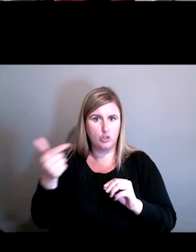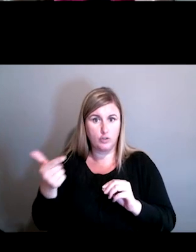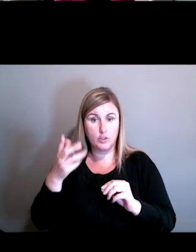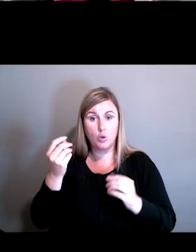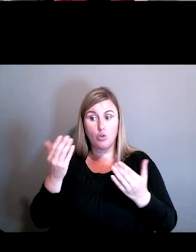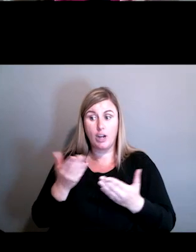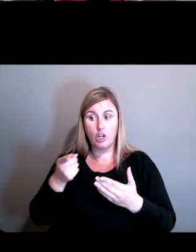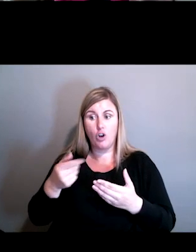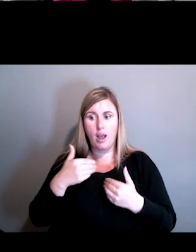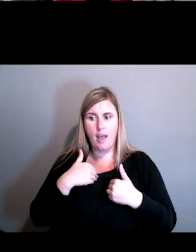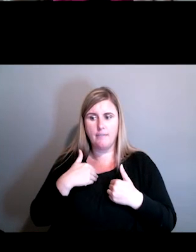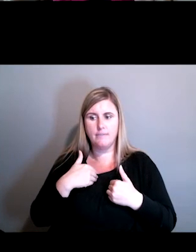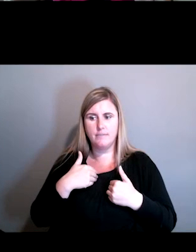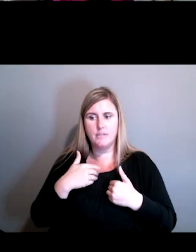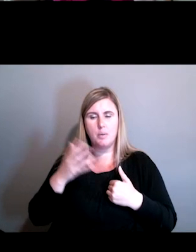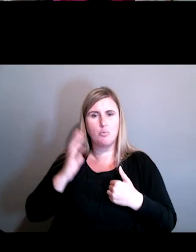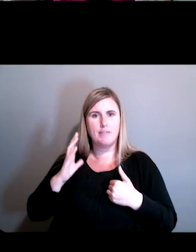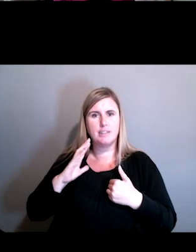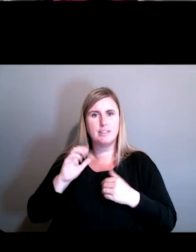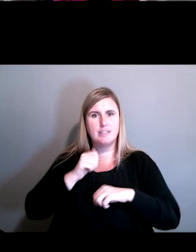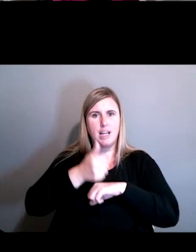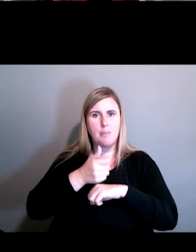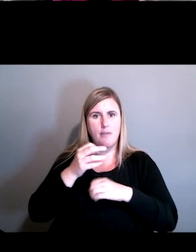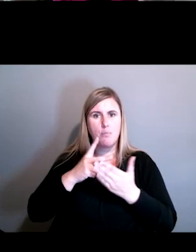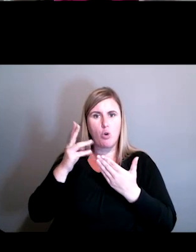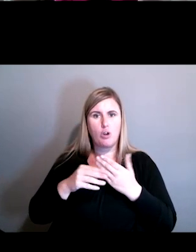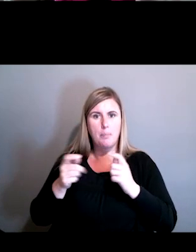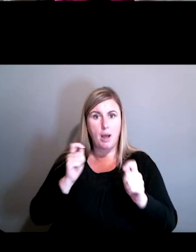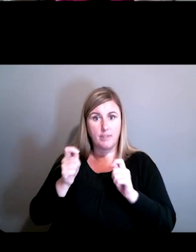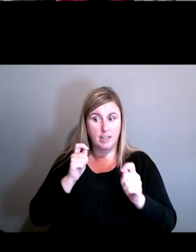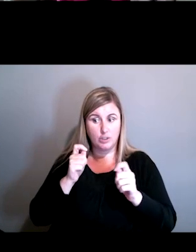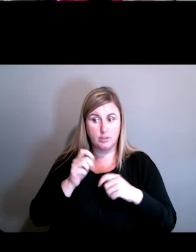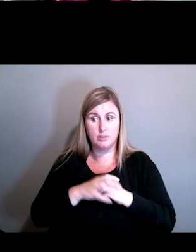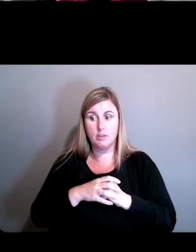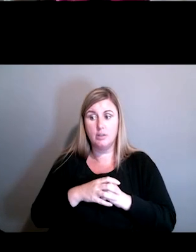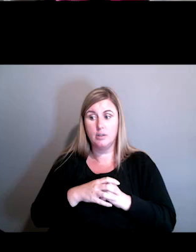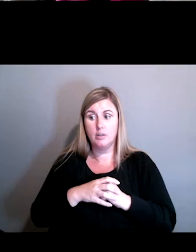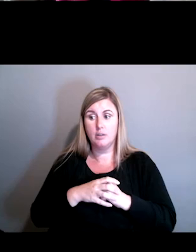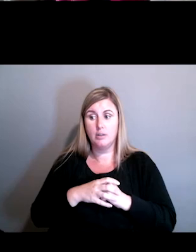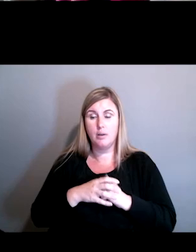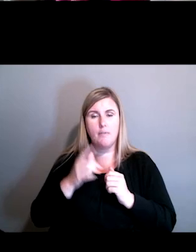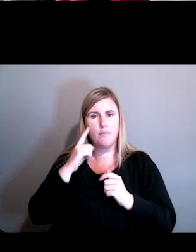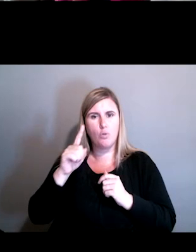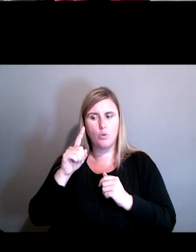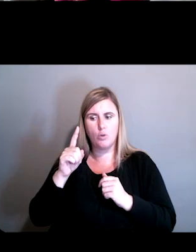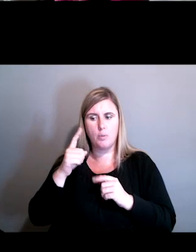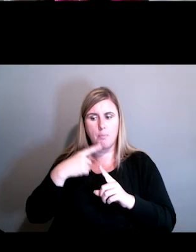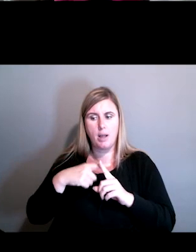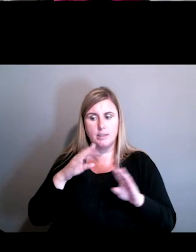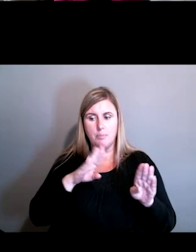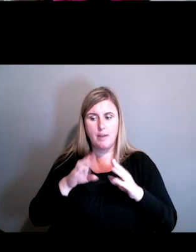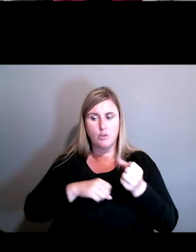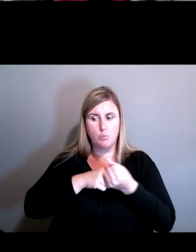of program modifications that most of you, for a positive behavior support plan that most of you will find in your